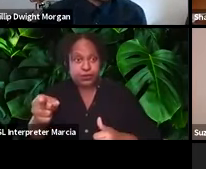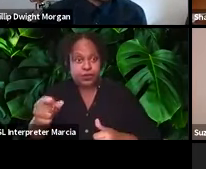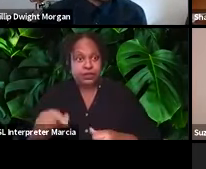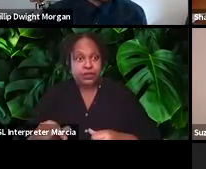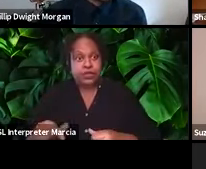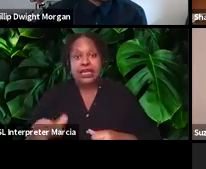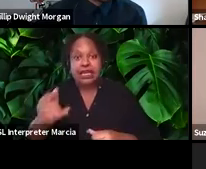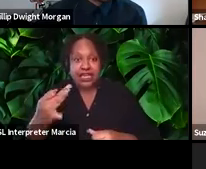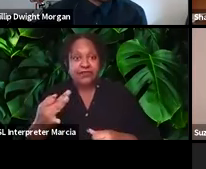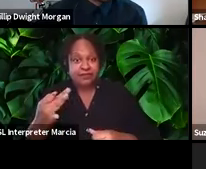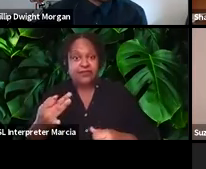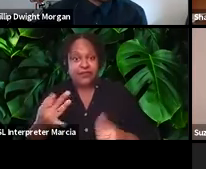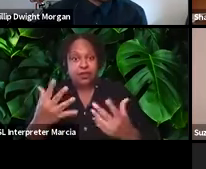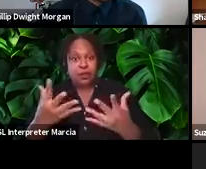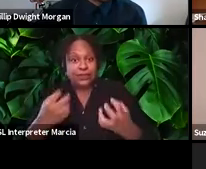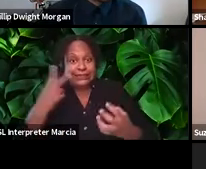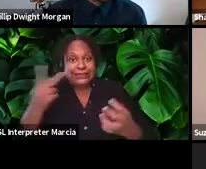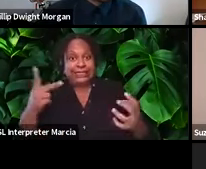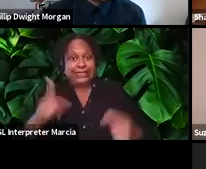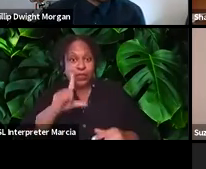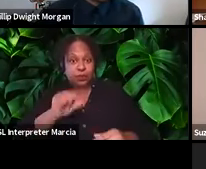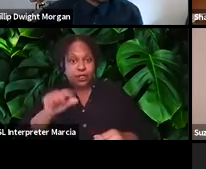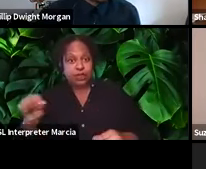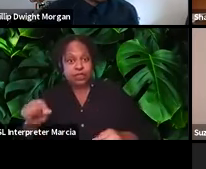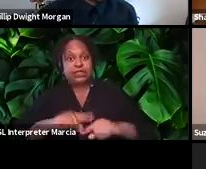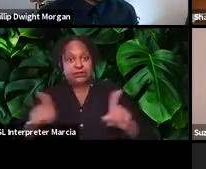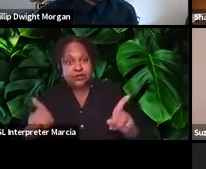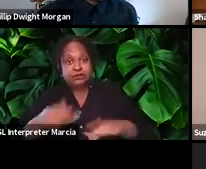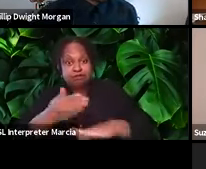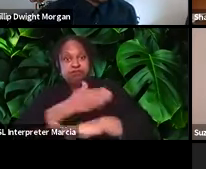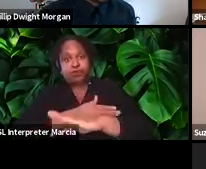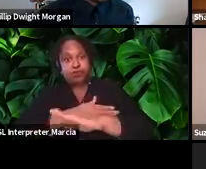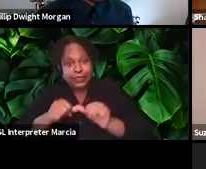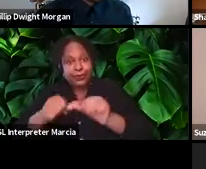If they want to see this difference in 2020 and they want it to be